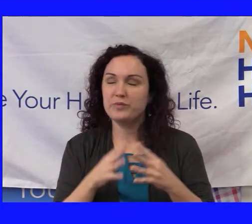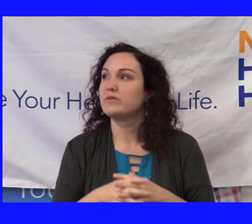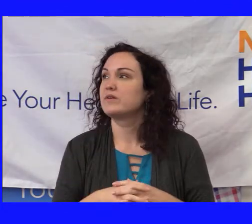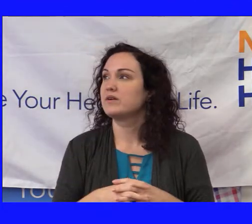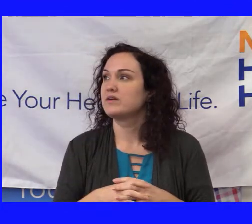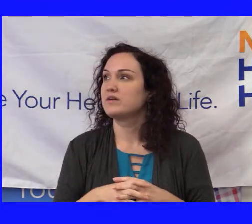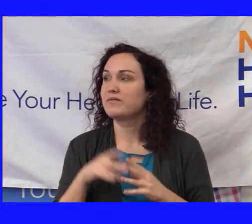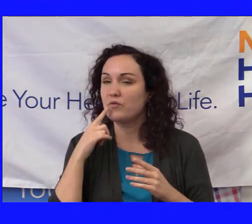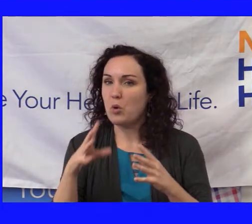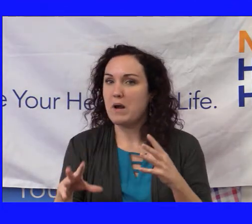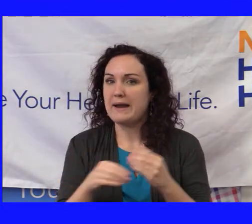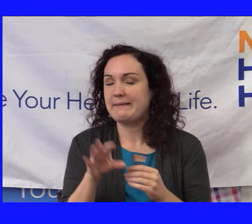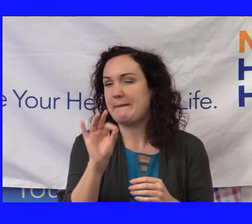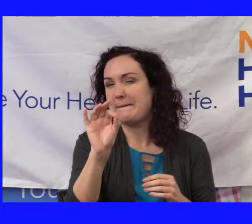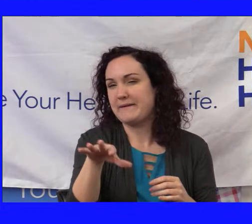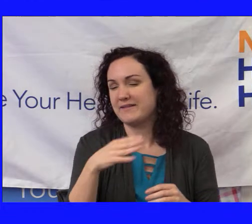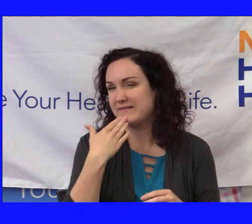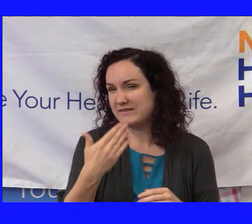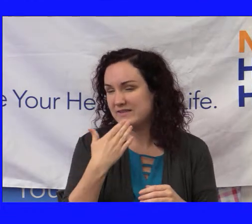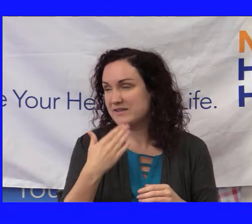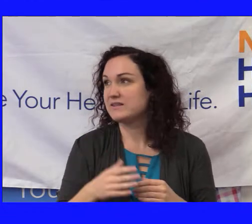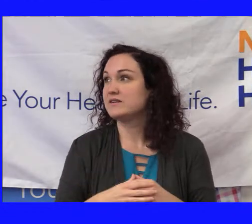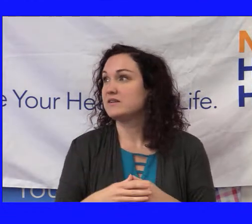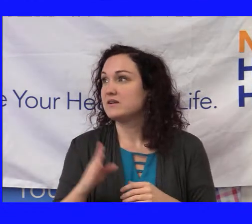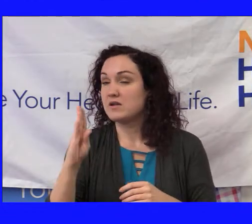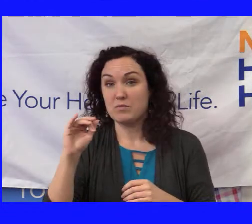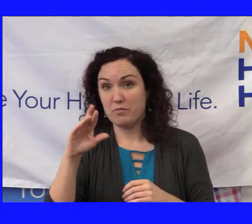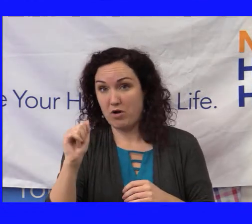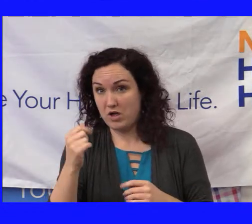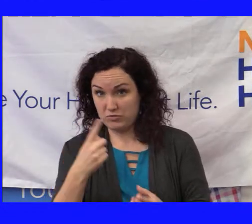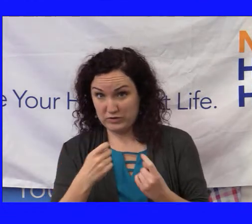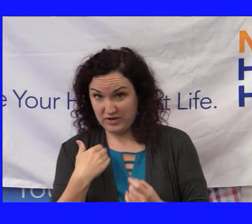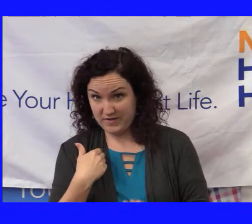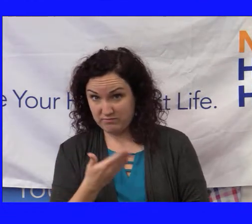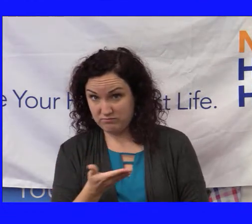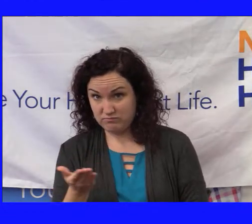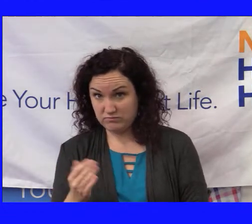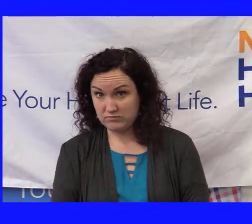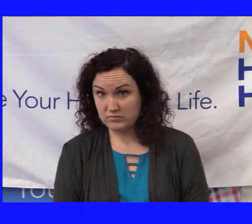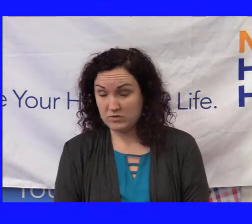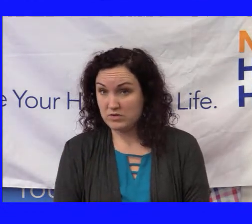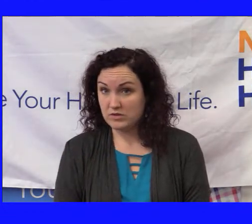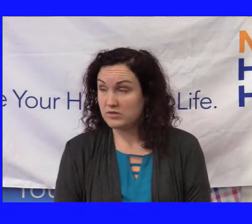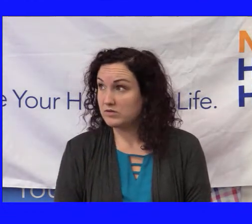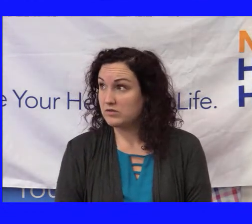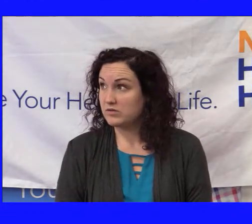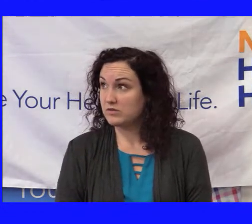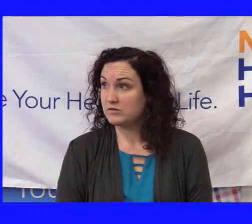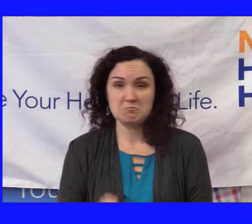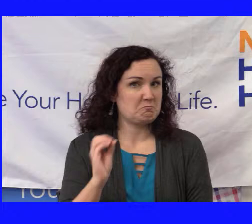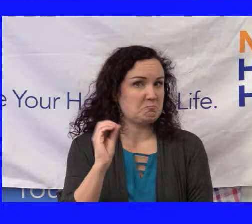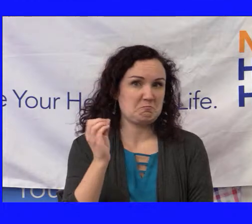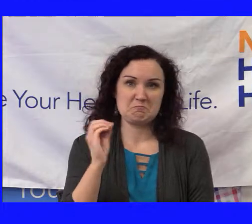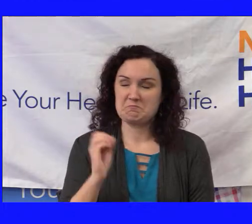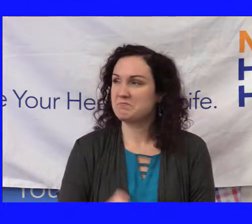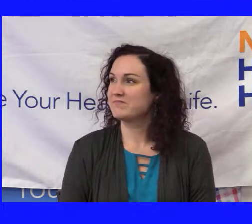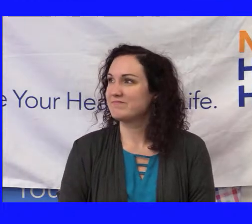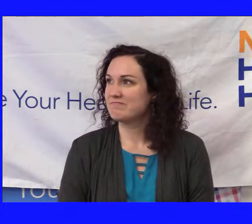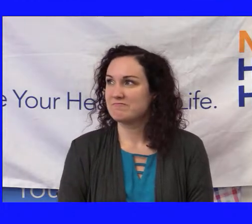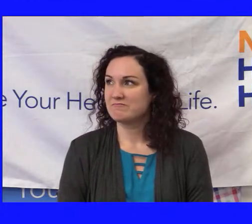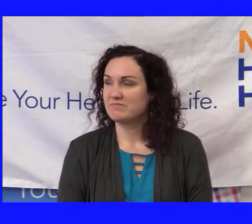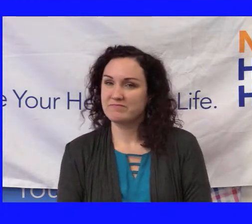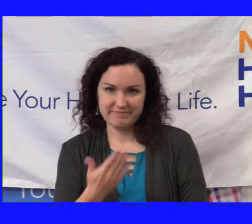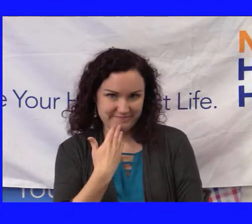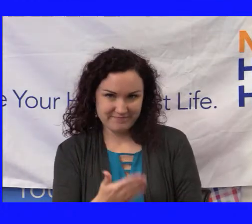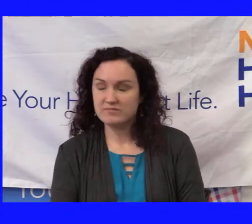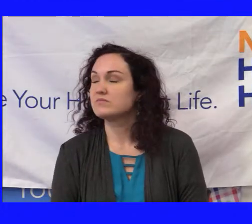for adding that information. Barbara, any questions? None at this time. Thank